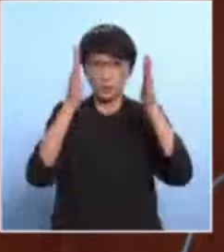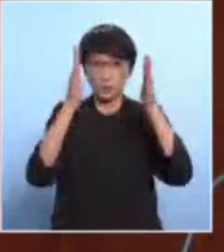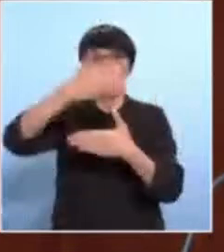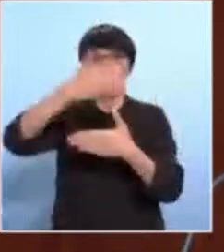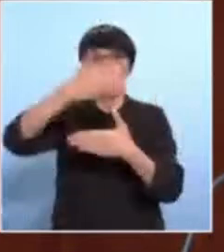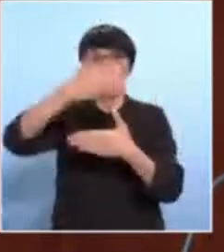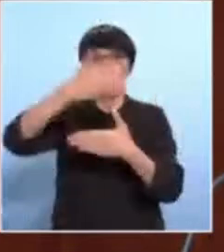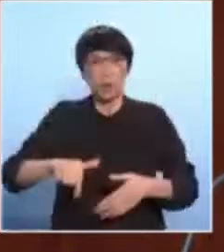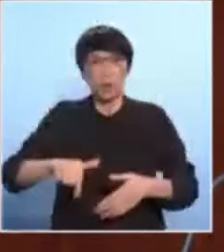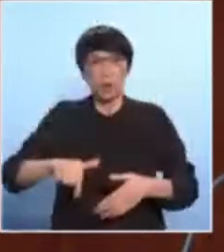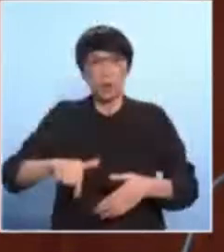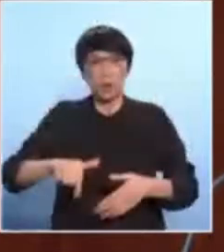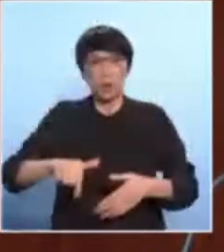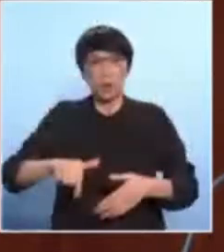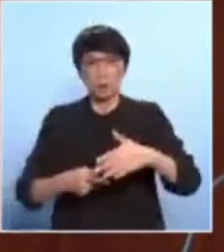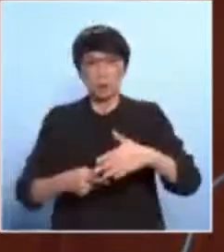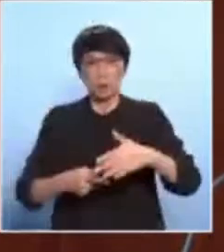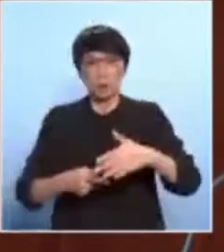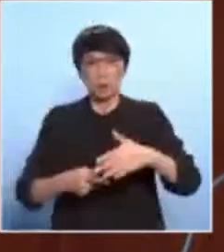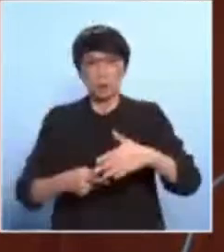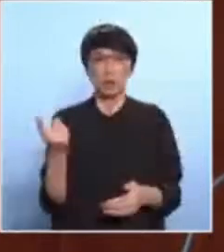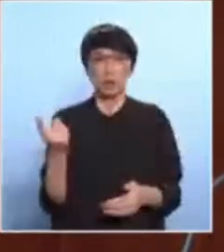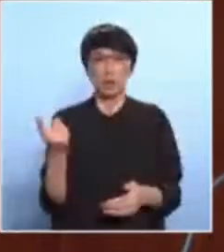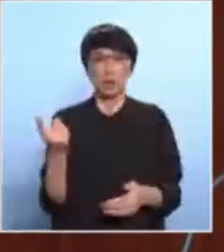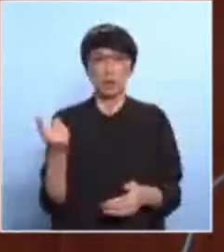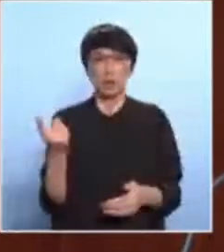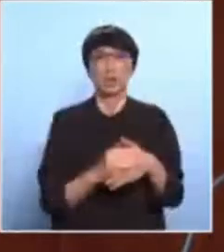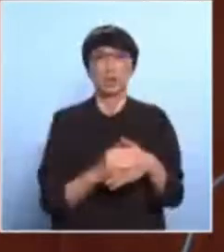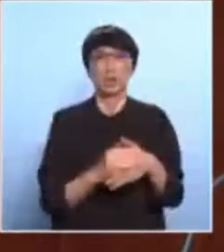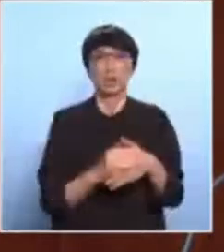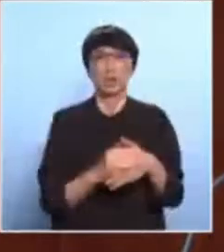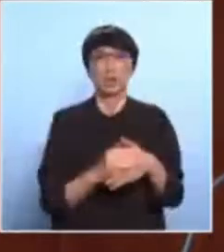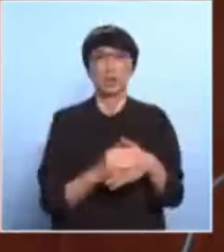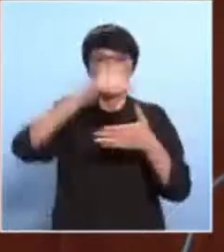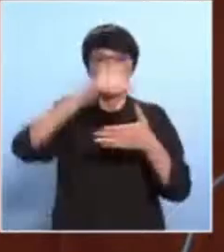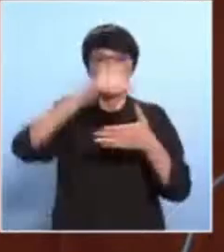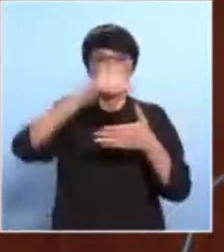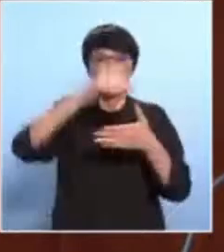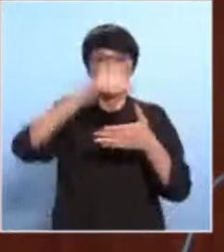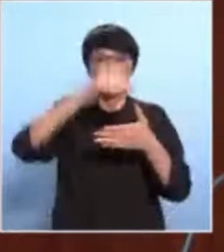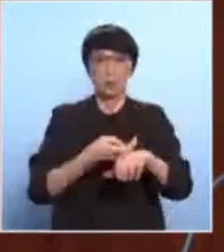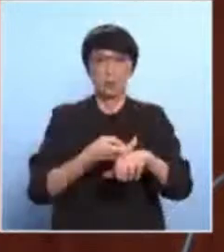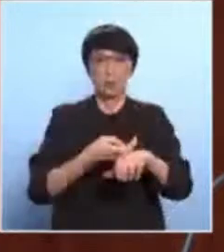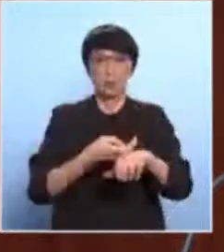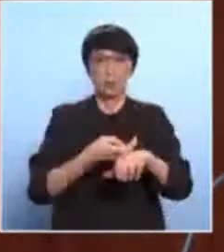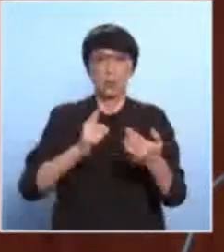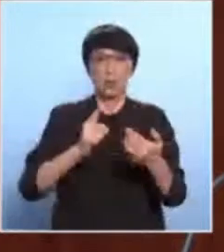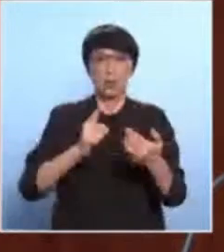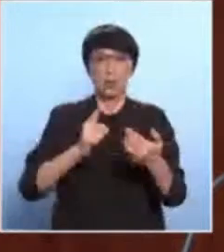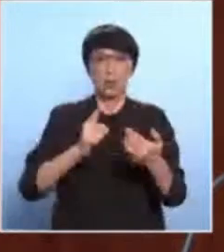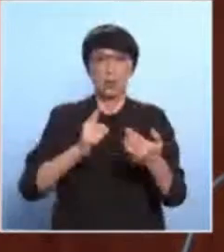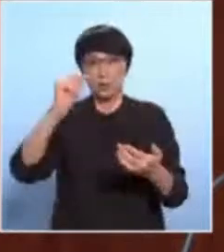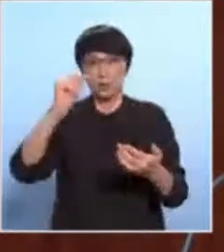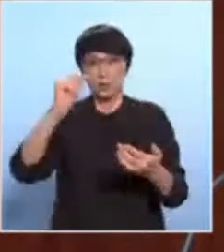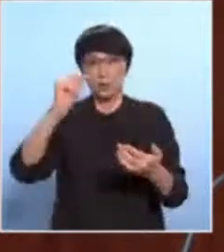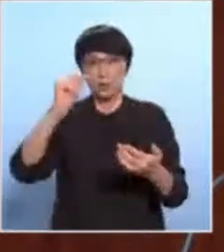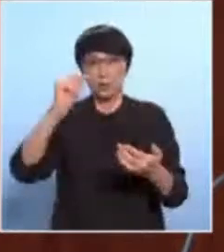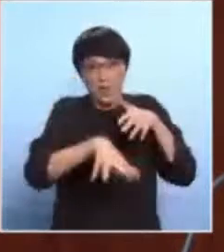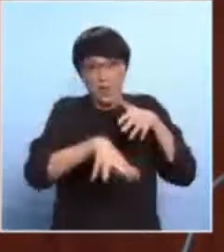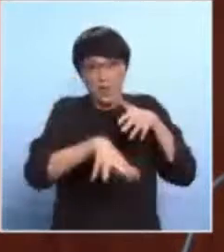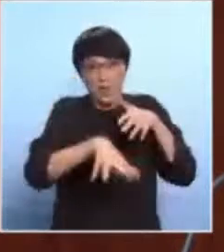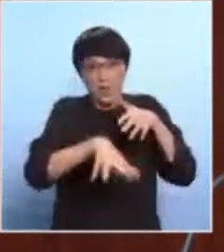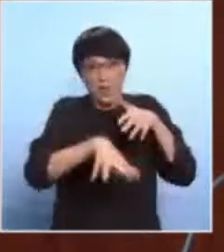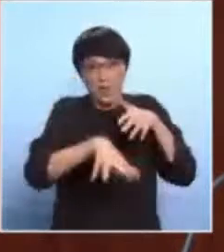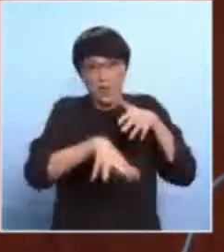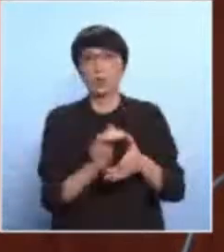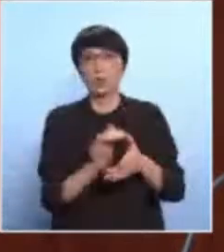about the dilapidation of aged buildings, including the spalling of concrete or renderings from building